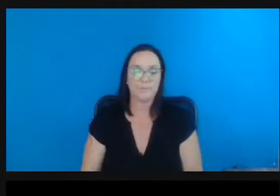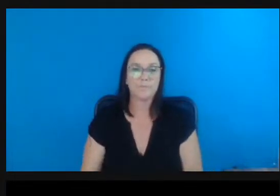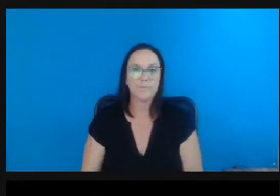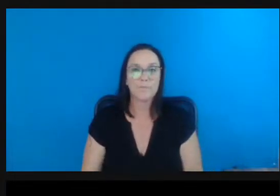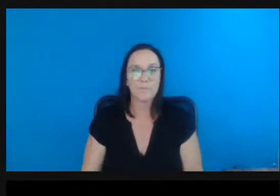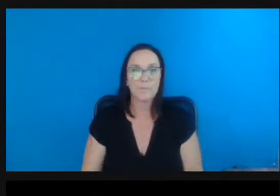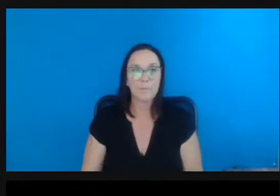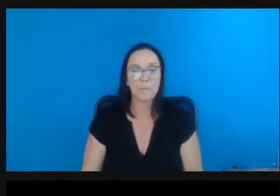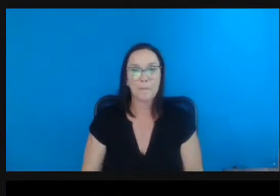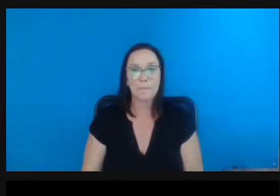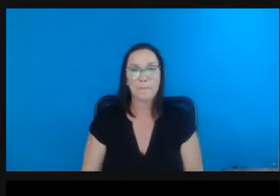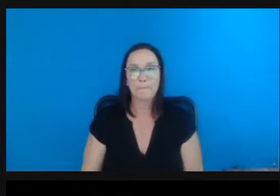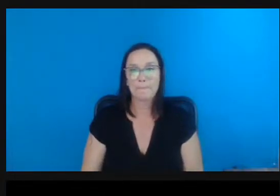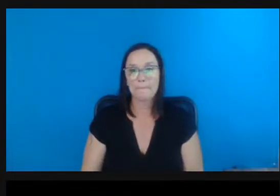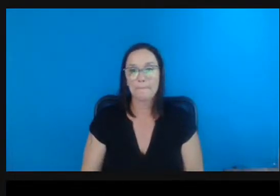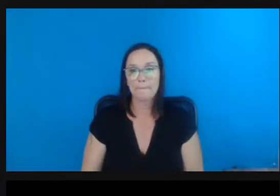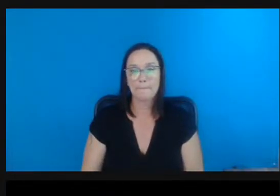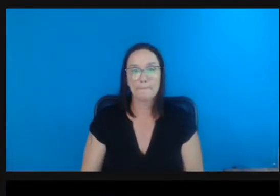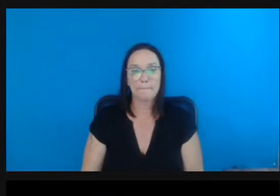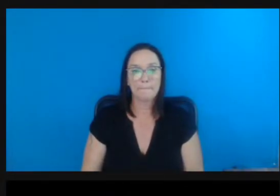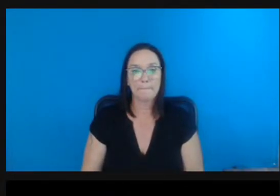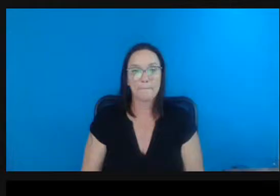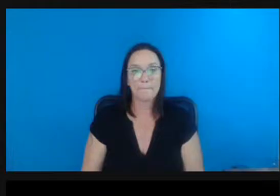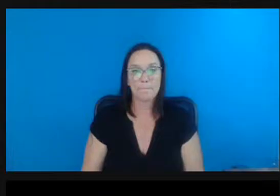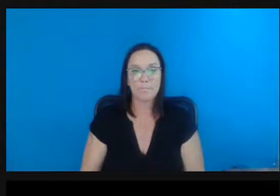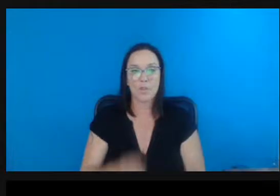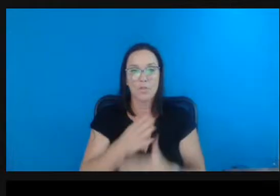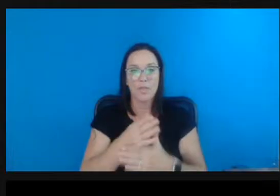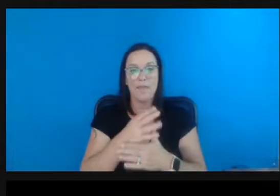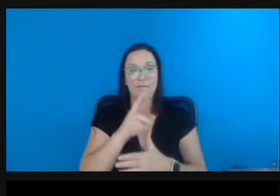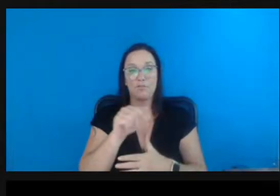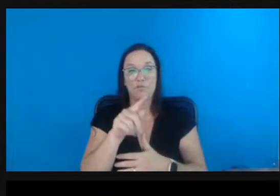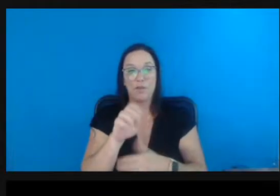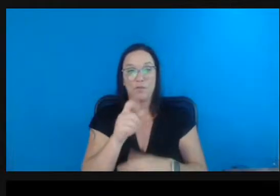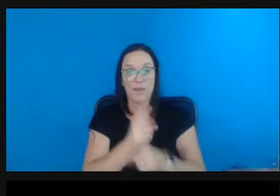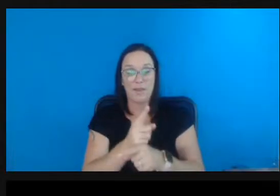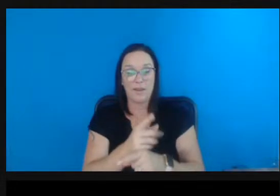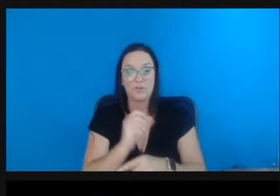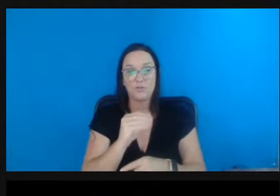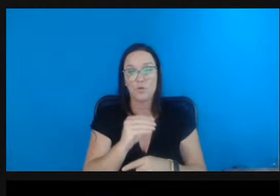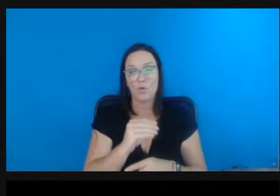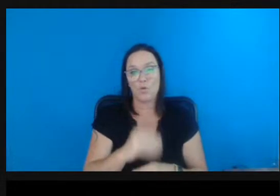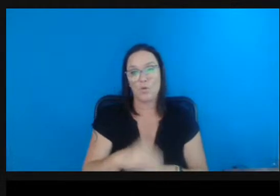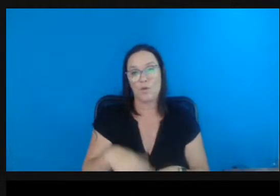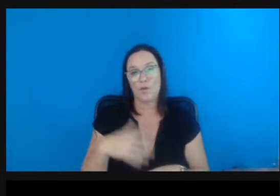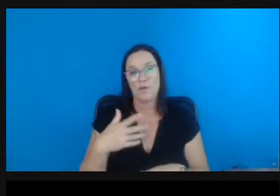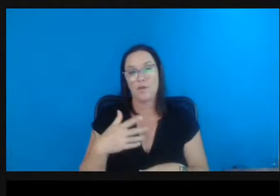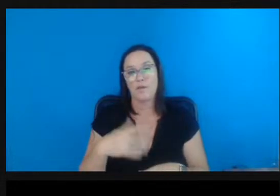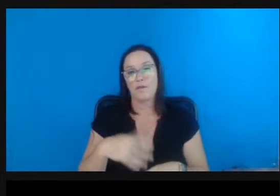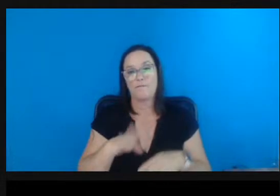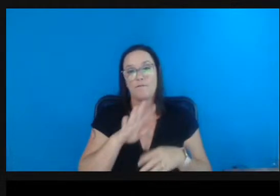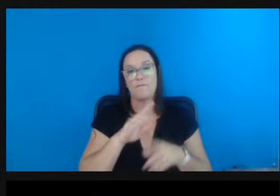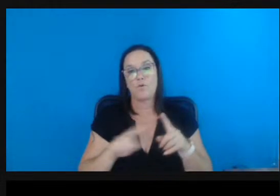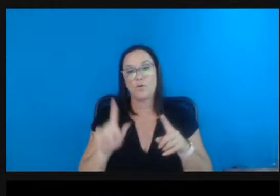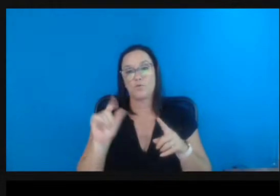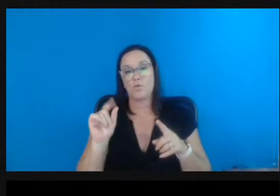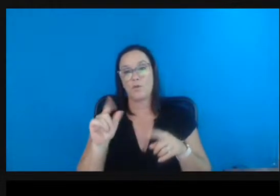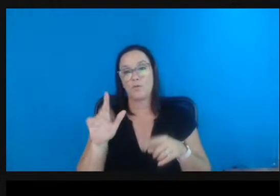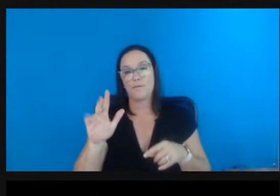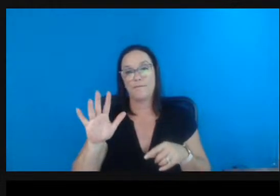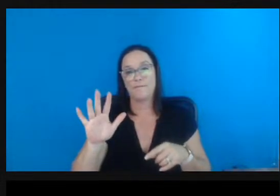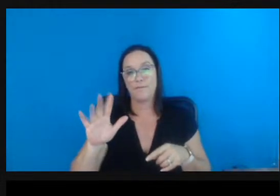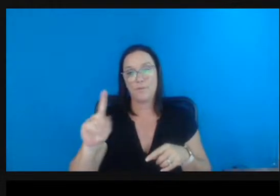So yeah, these things, average rates right here, right? So you can see average rate from 4 to 20 was 51, and